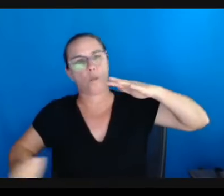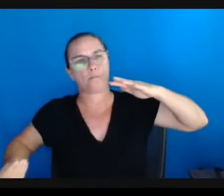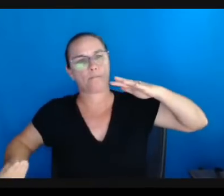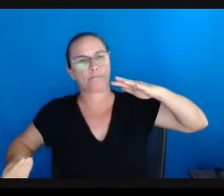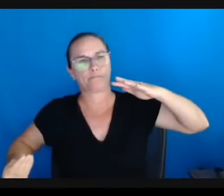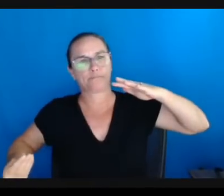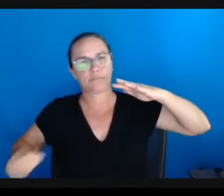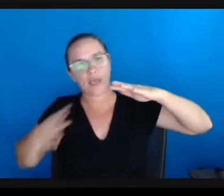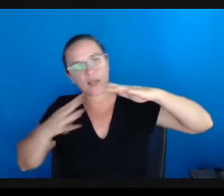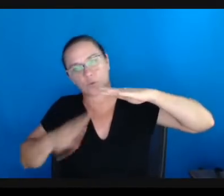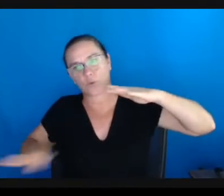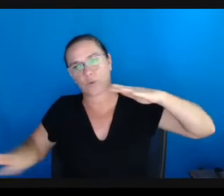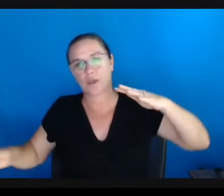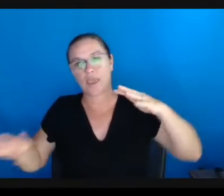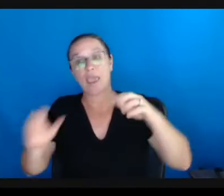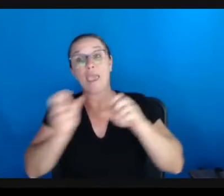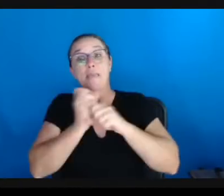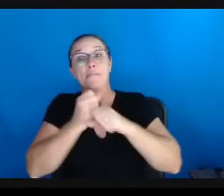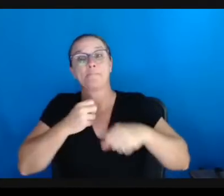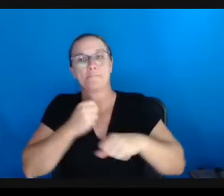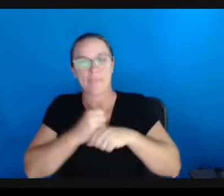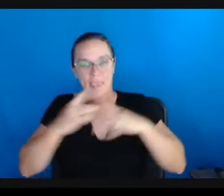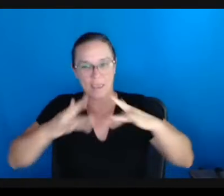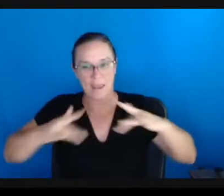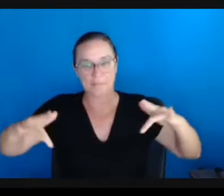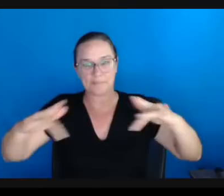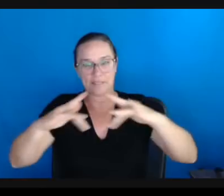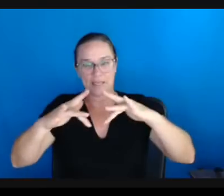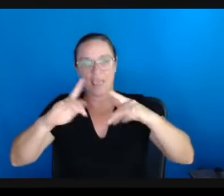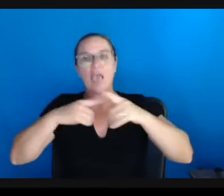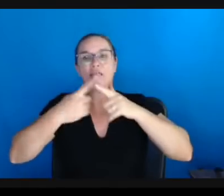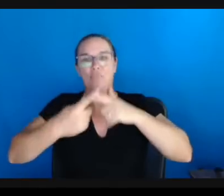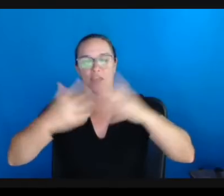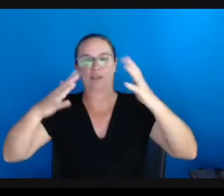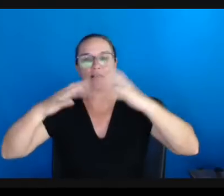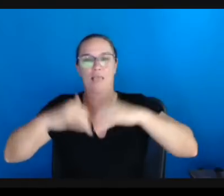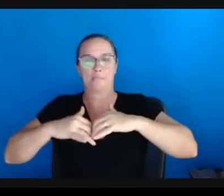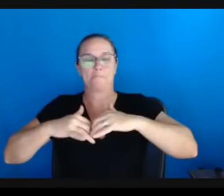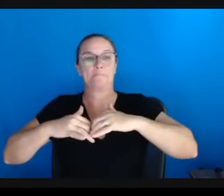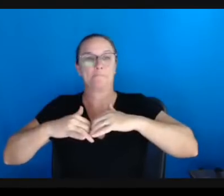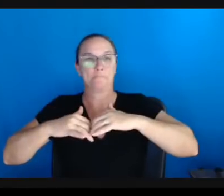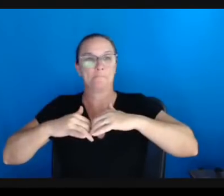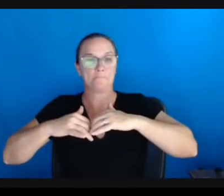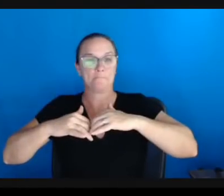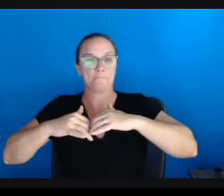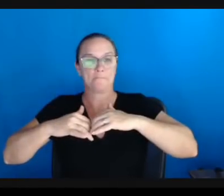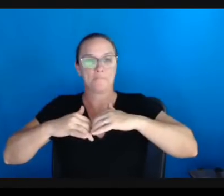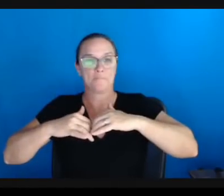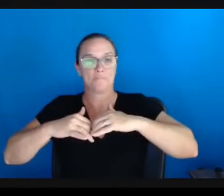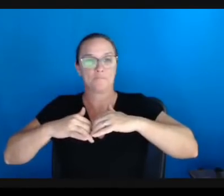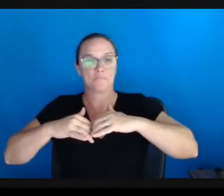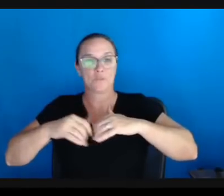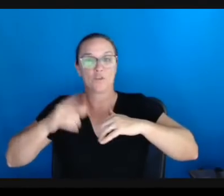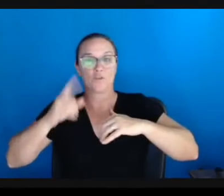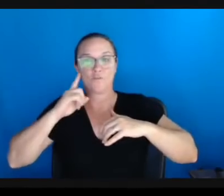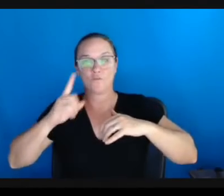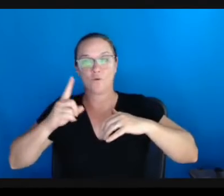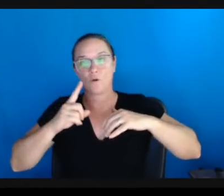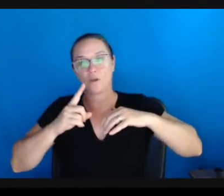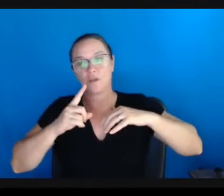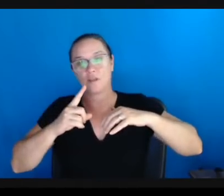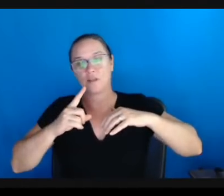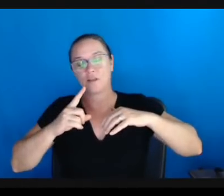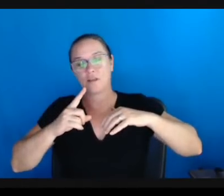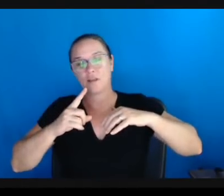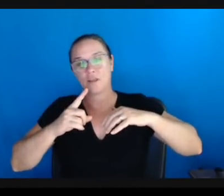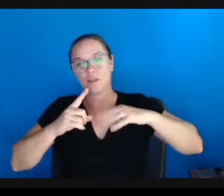to create some space, and then we had a collapse after that. So, but for it to drain, we had to actually leak it out of the